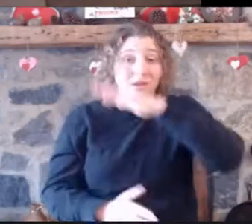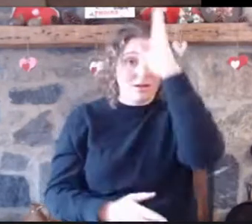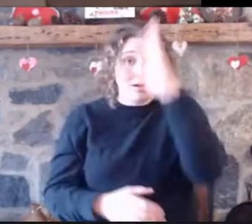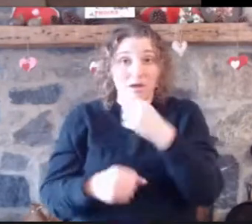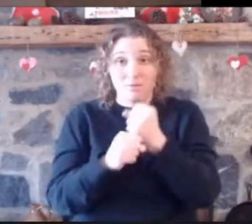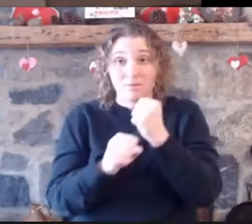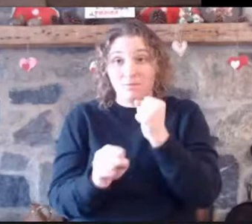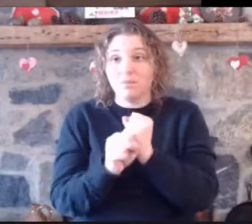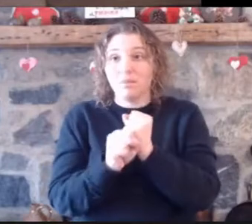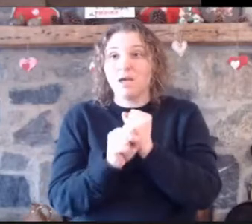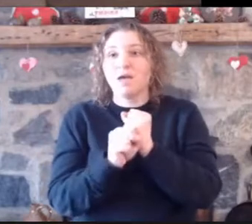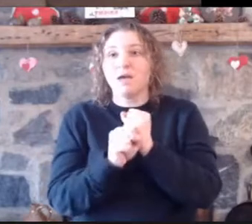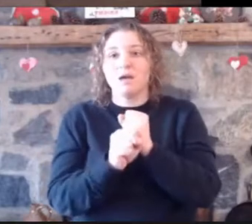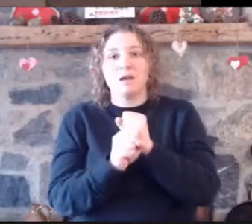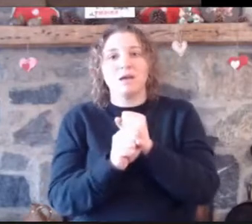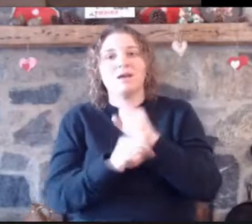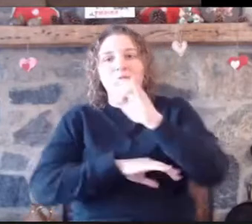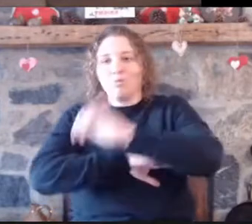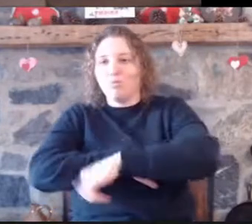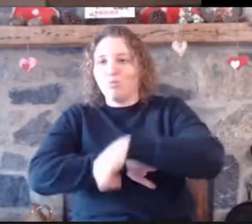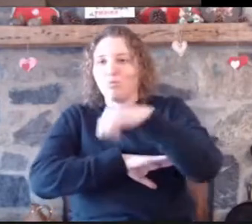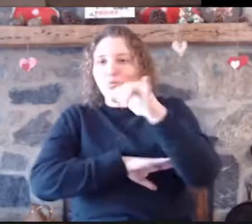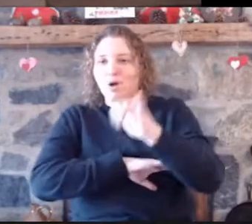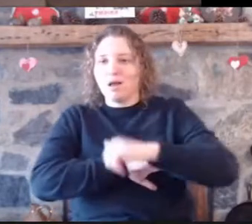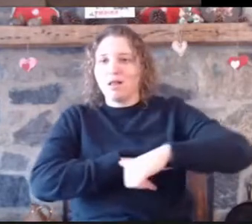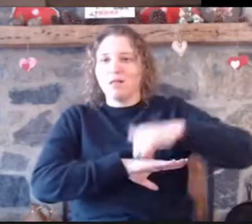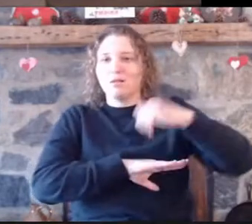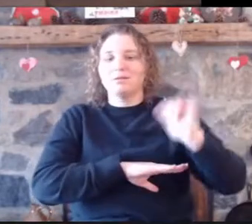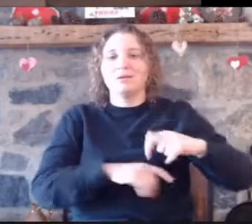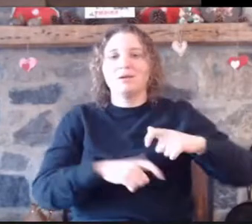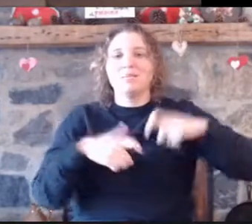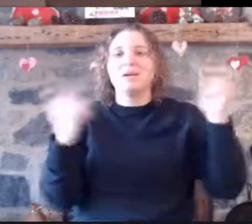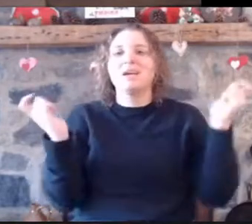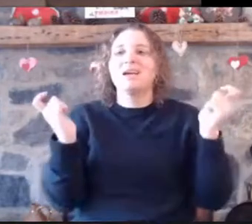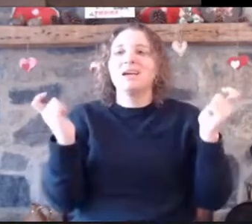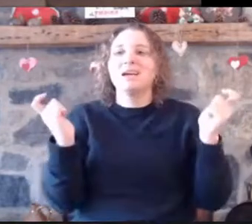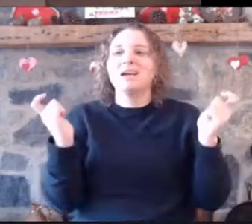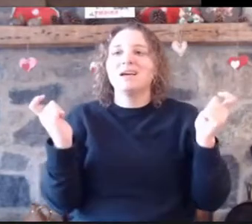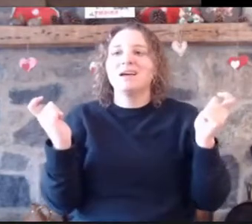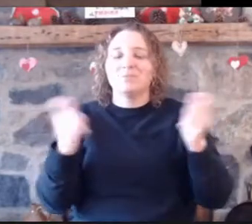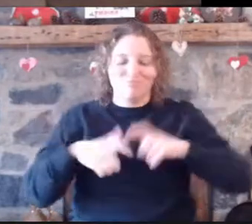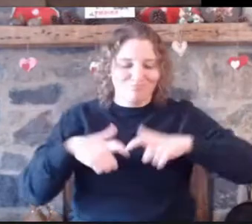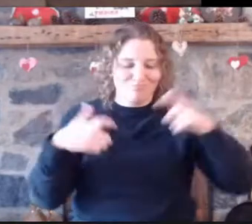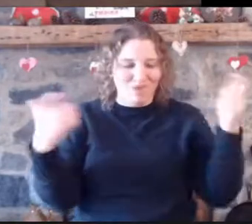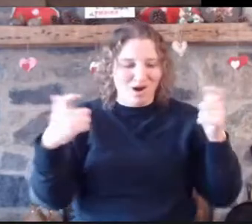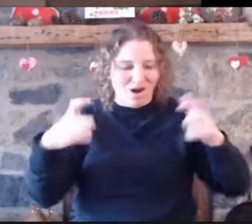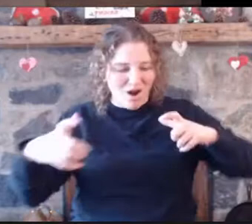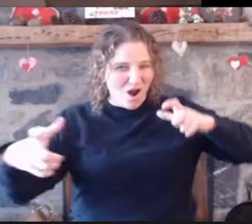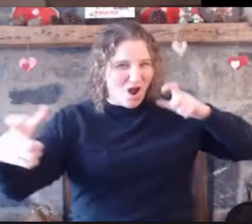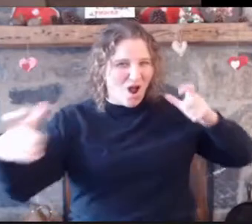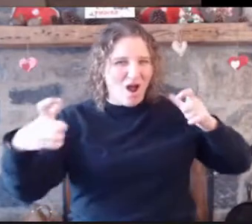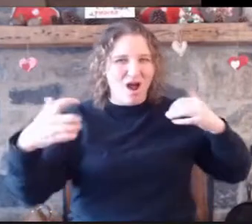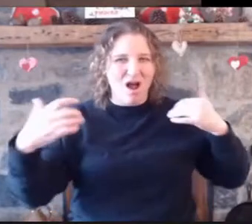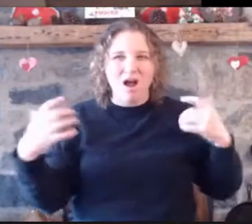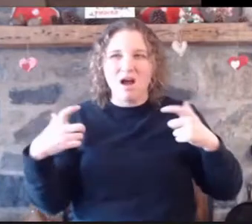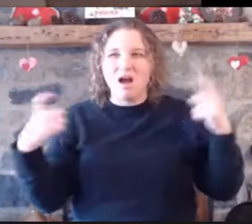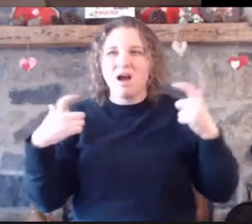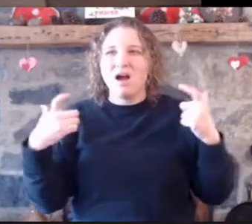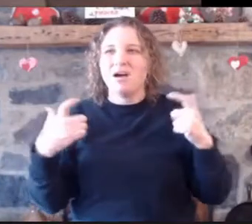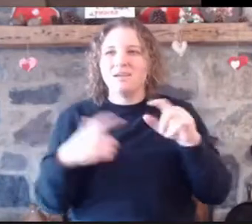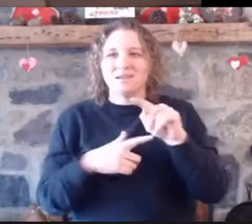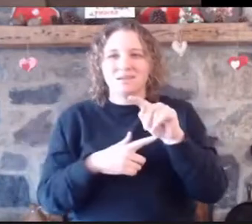whales. It says here, great whales. The word is galdal tanin. It is great, large, massive, mega. And tanin